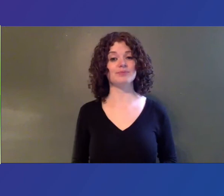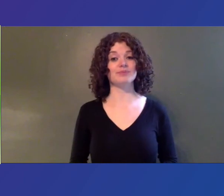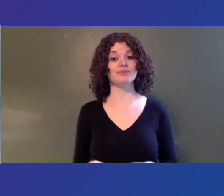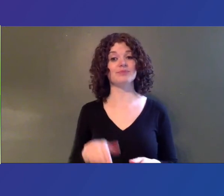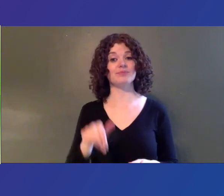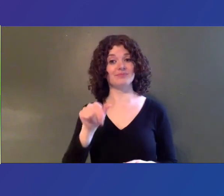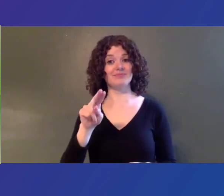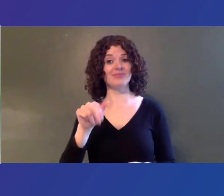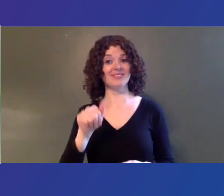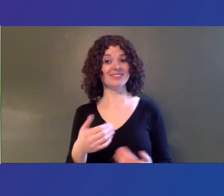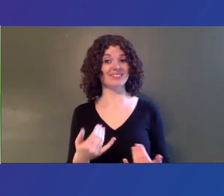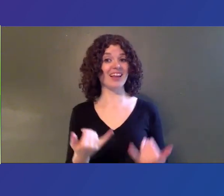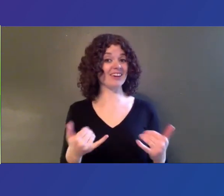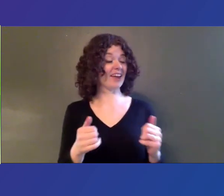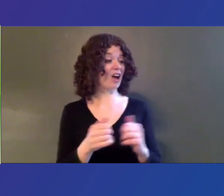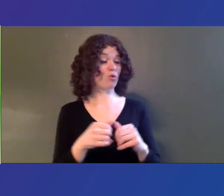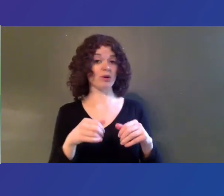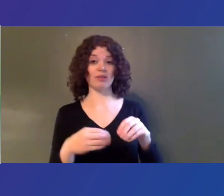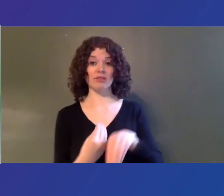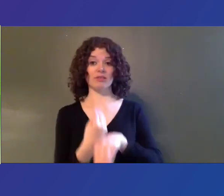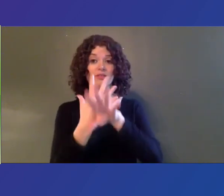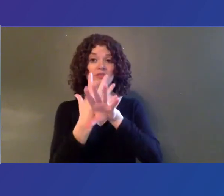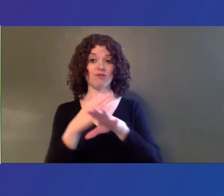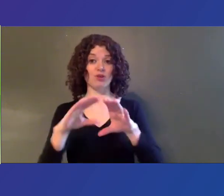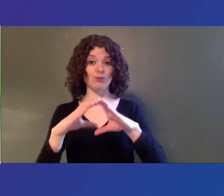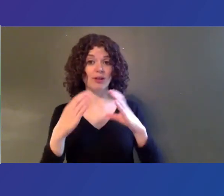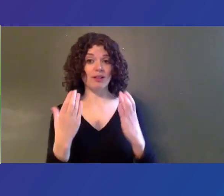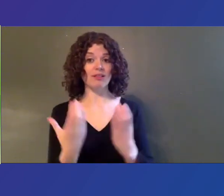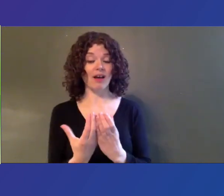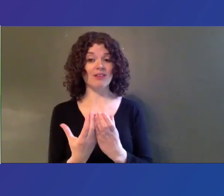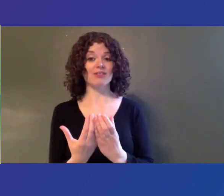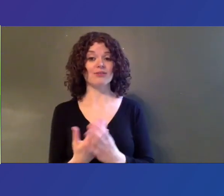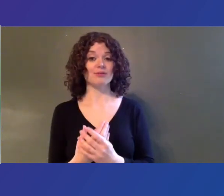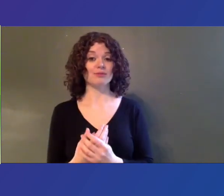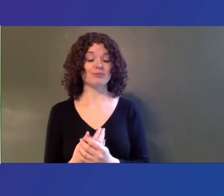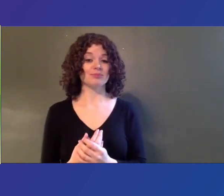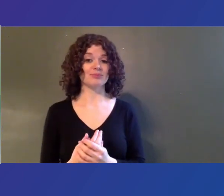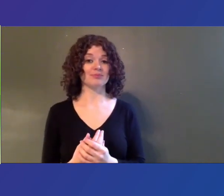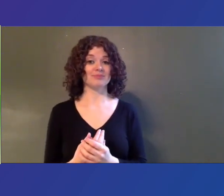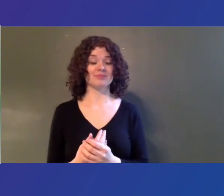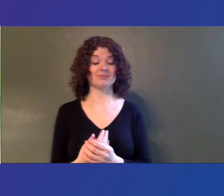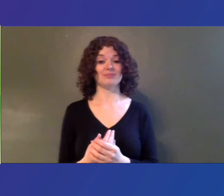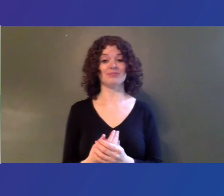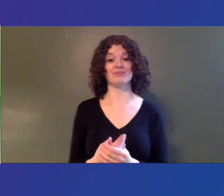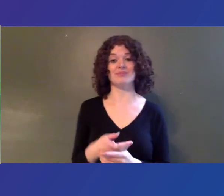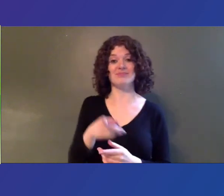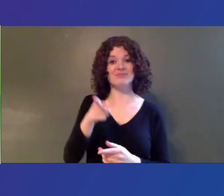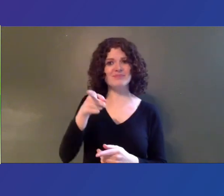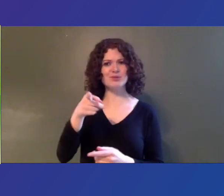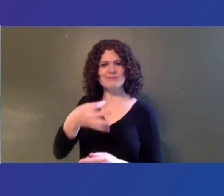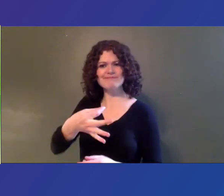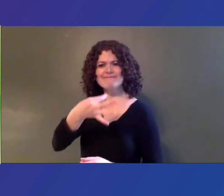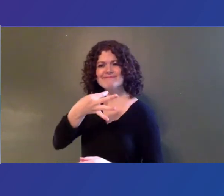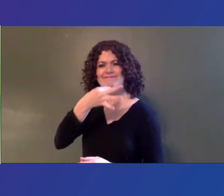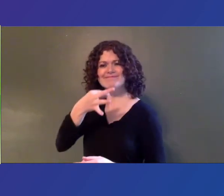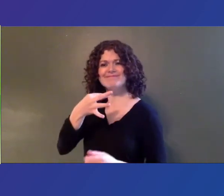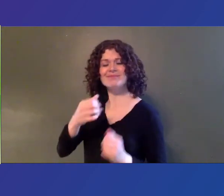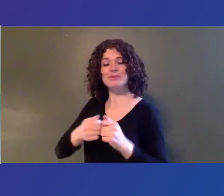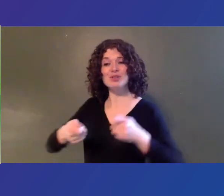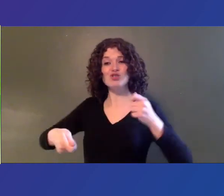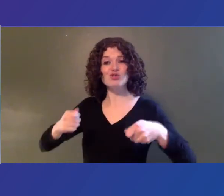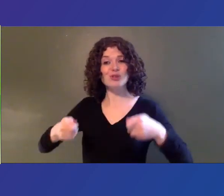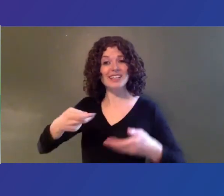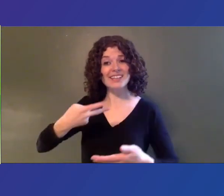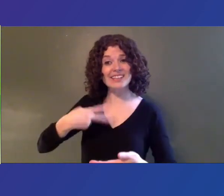world that we have right now. You are in Trinidad, you are an amazing expert on Trinidadian dances, and how you can actually reach